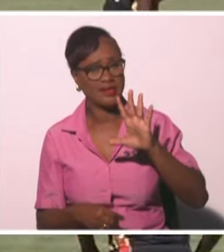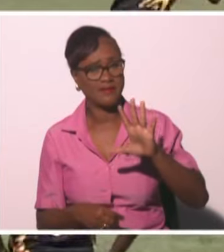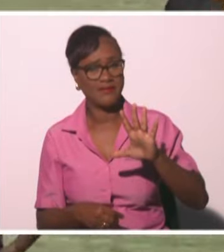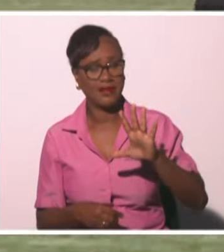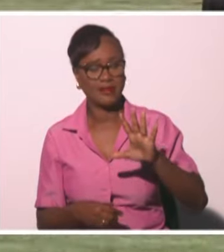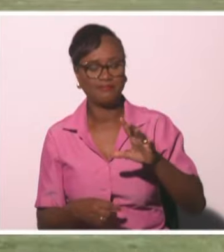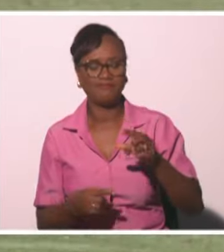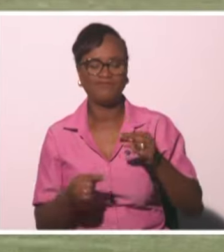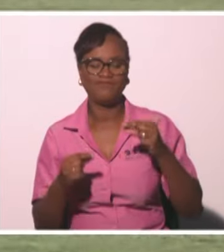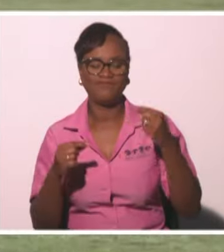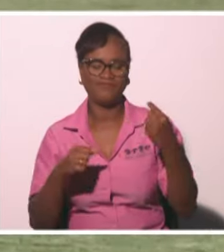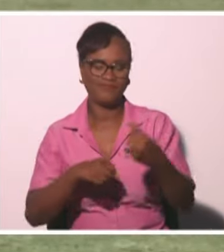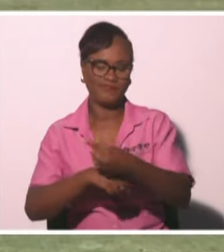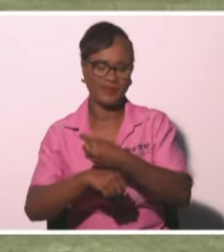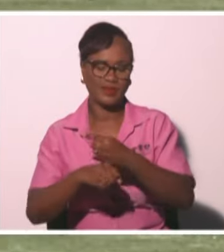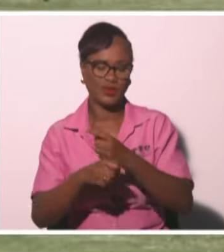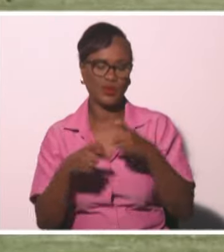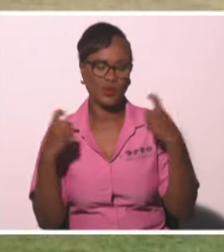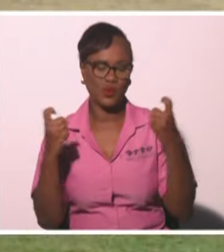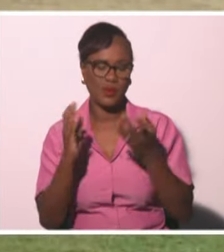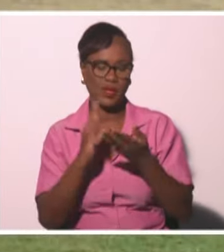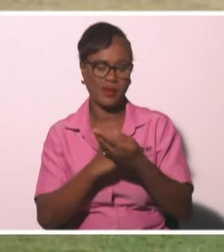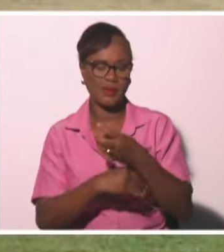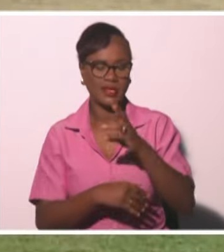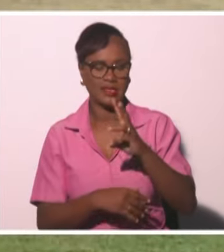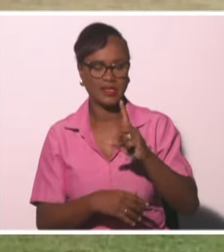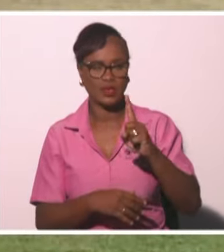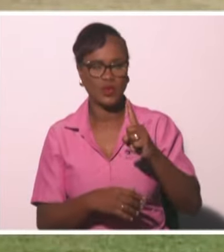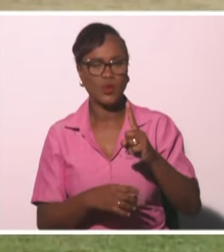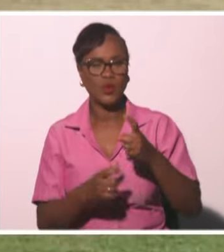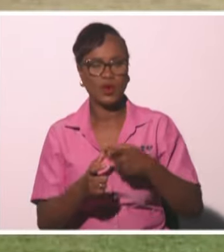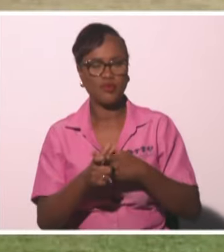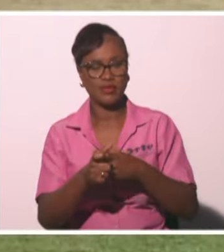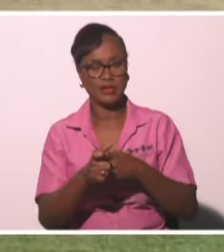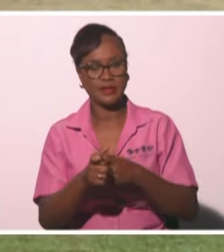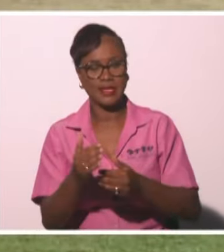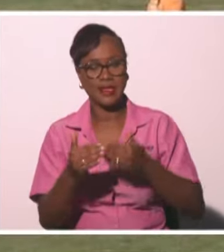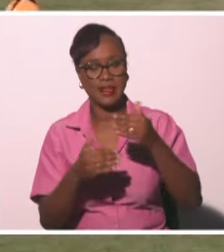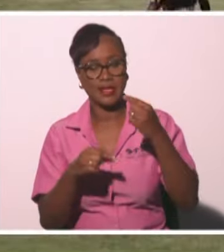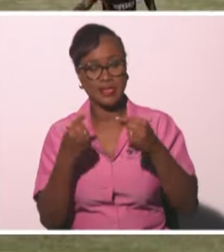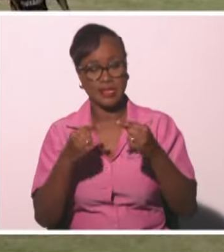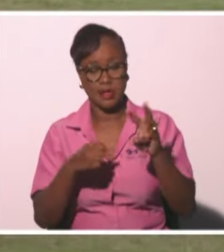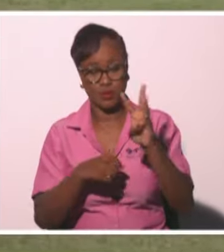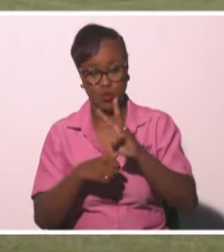victory to Guyana by 61 runs. They next take on the Leeward Islands women on Wednesday.